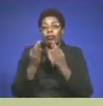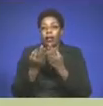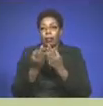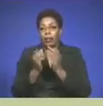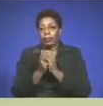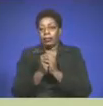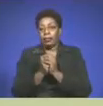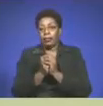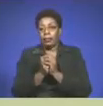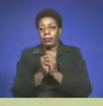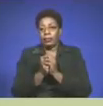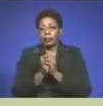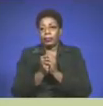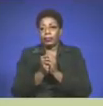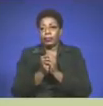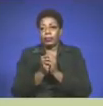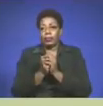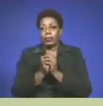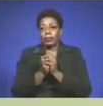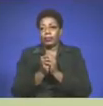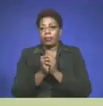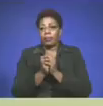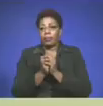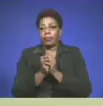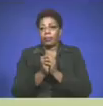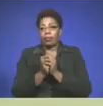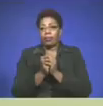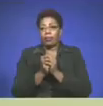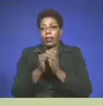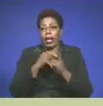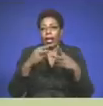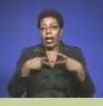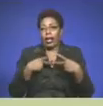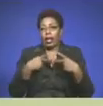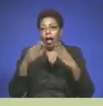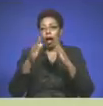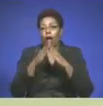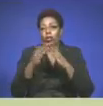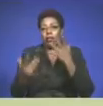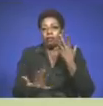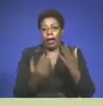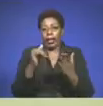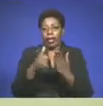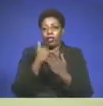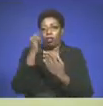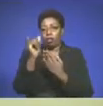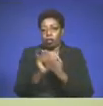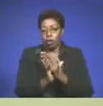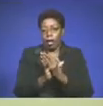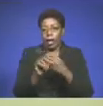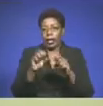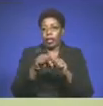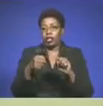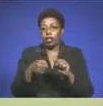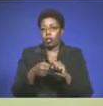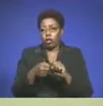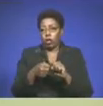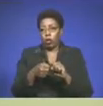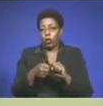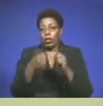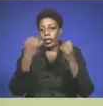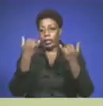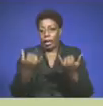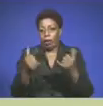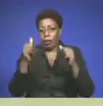Immediate family. Mm-hmm. And I had a house fire in July. So